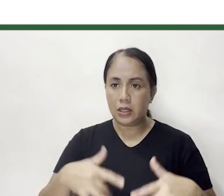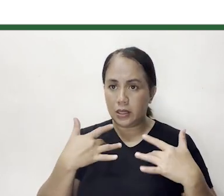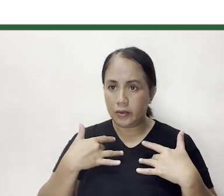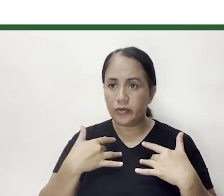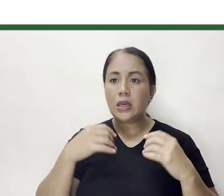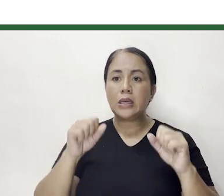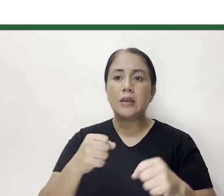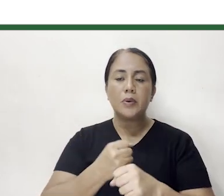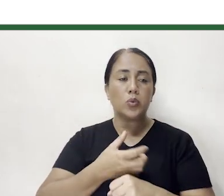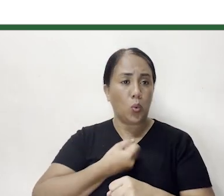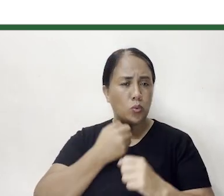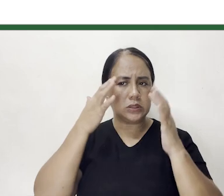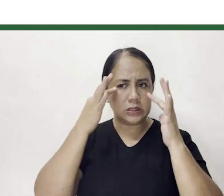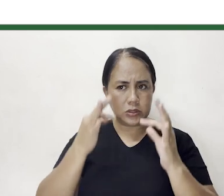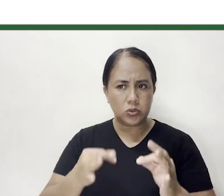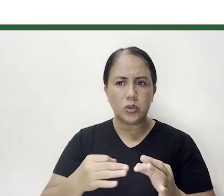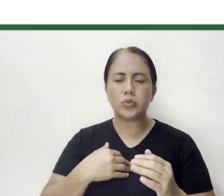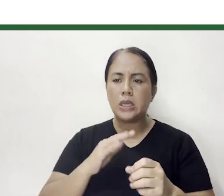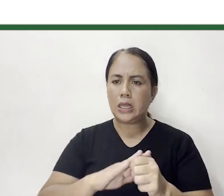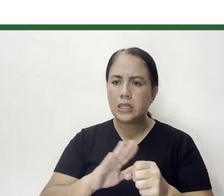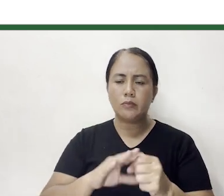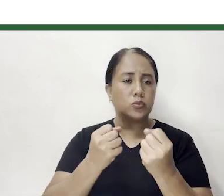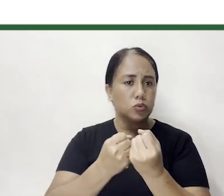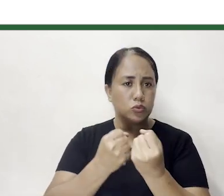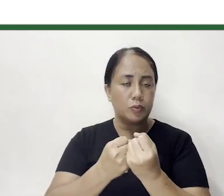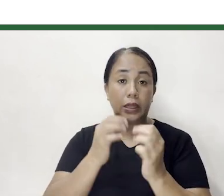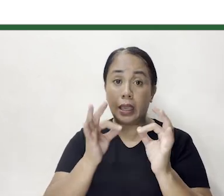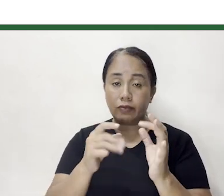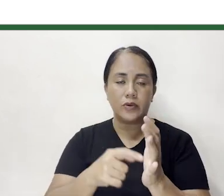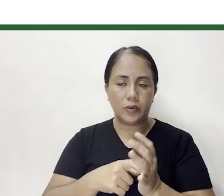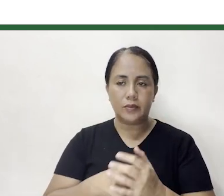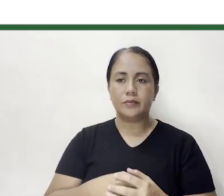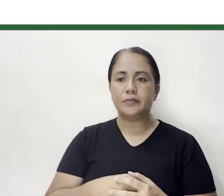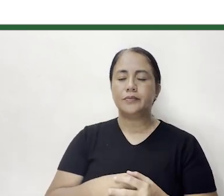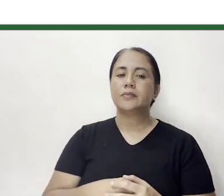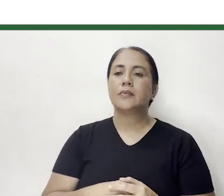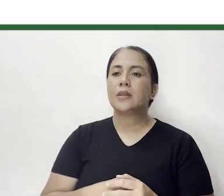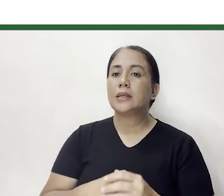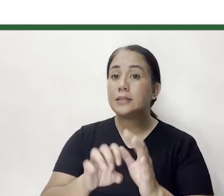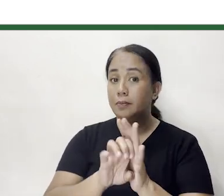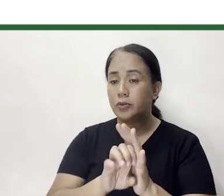in their lives, and can make their own decisions with adequate support if required.